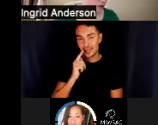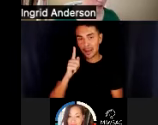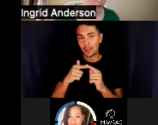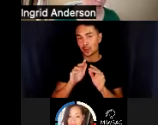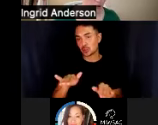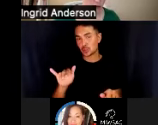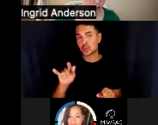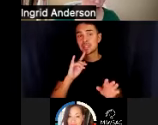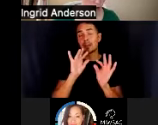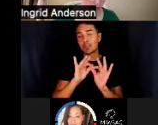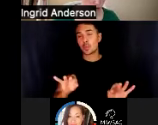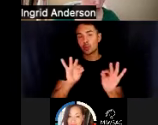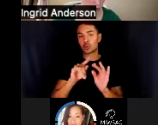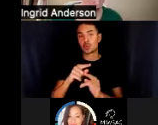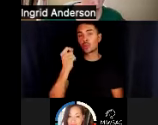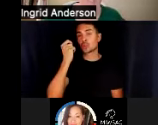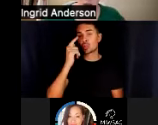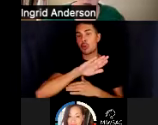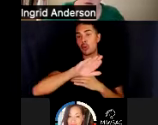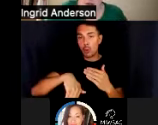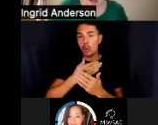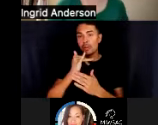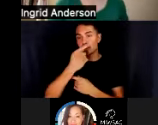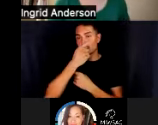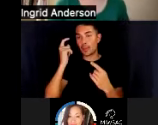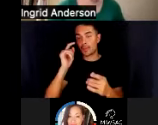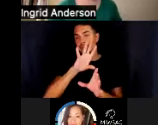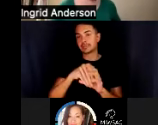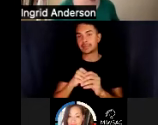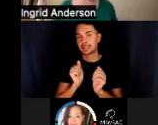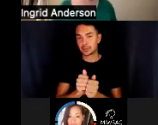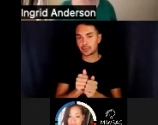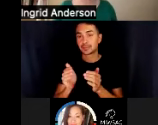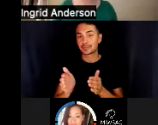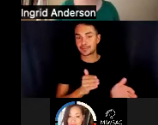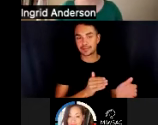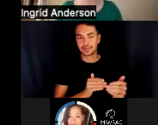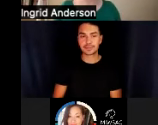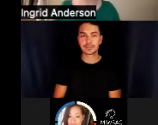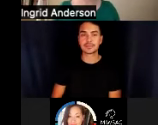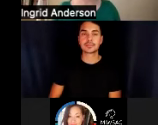it's important to understand all of that trauma coming together. Next slide, please, Debbie.